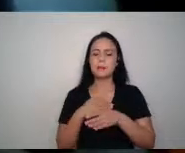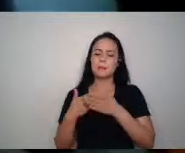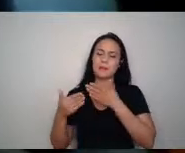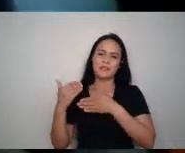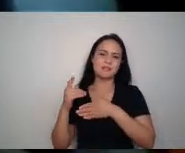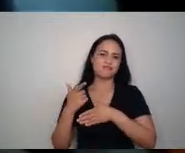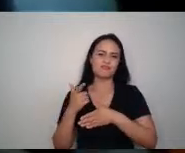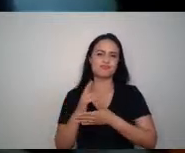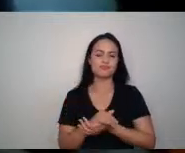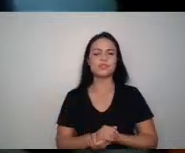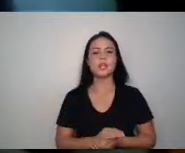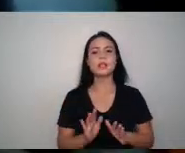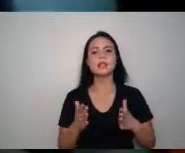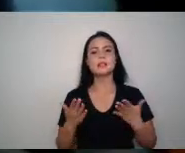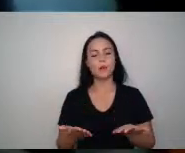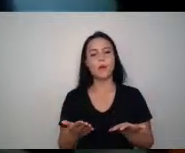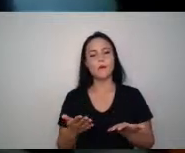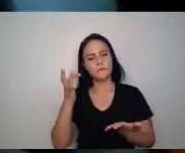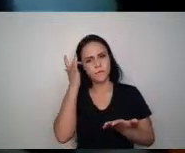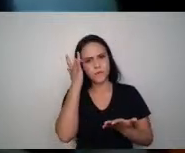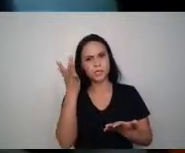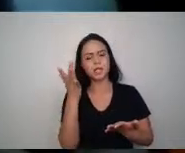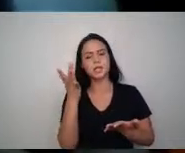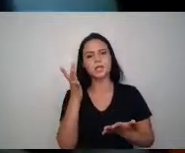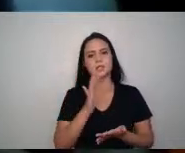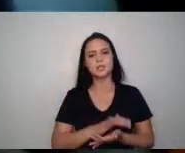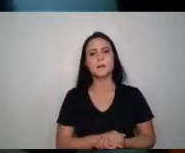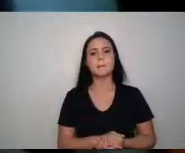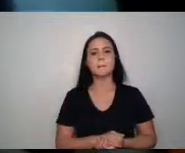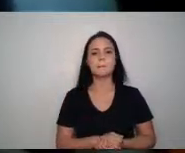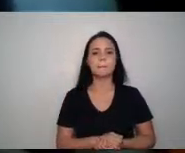some time ago, we didn't have any sanctions. So